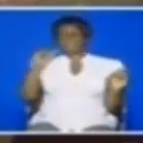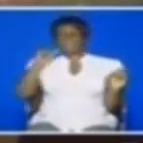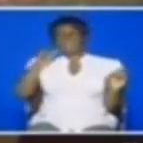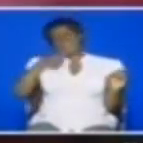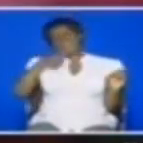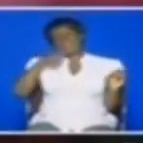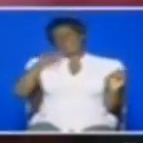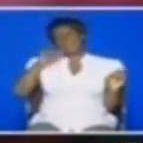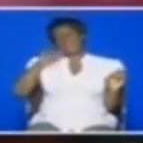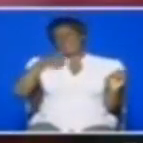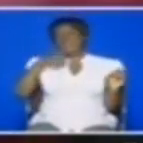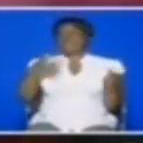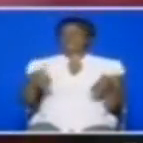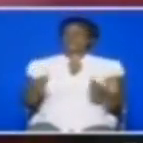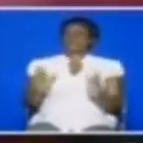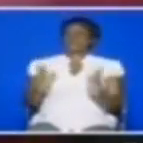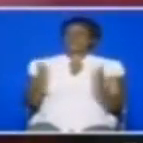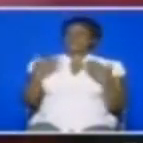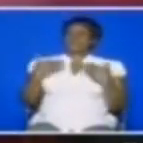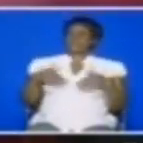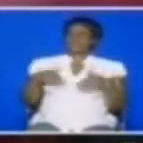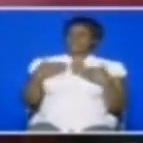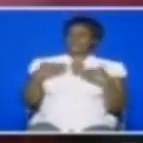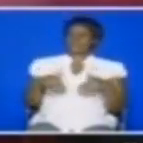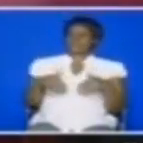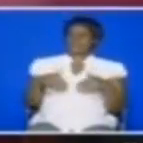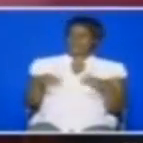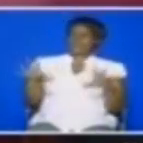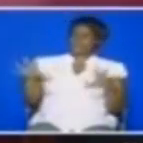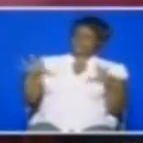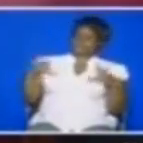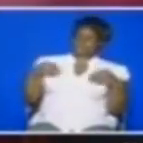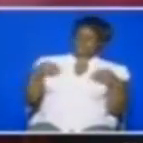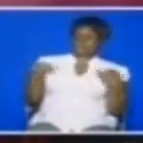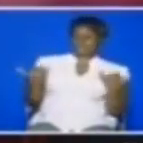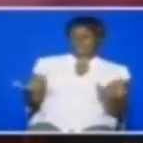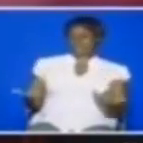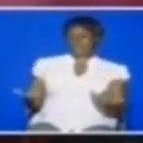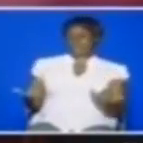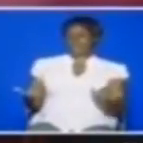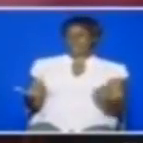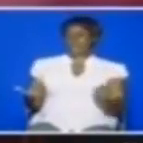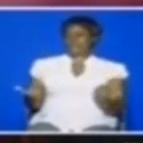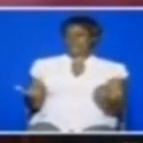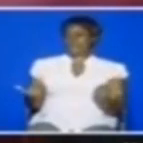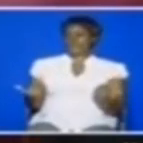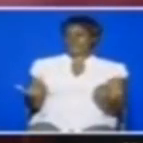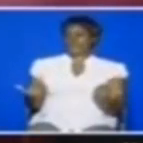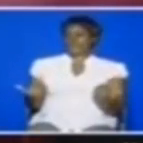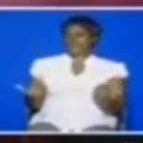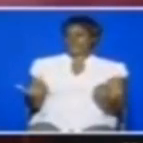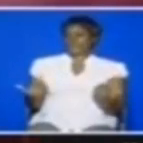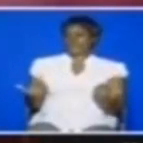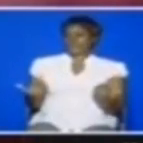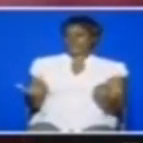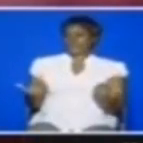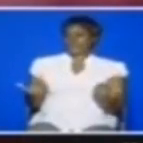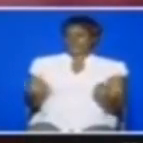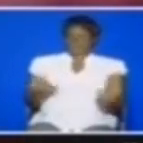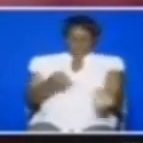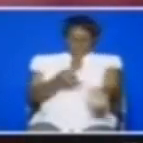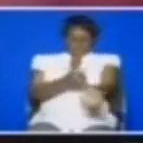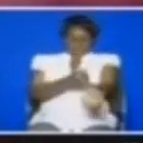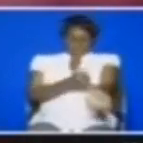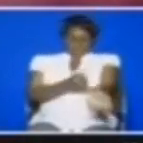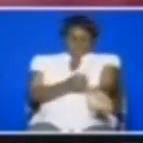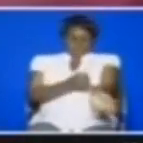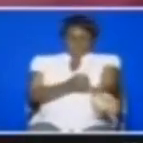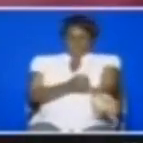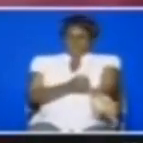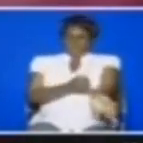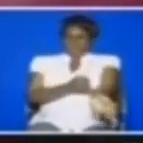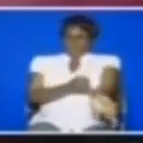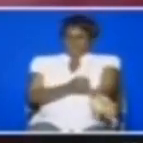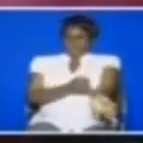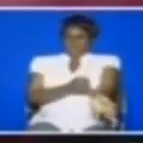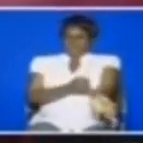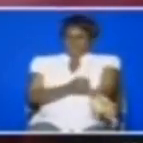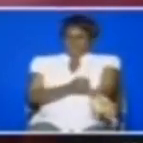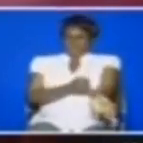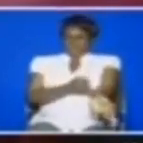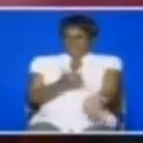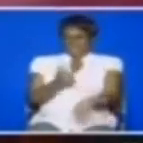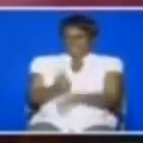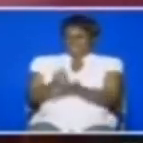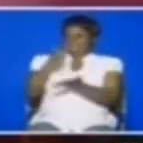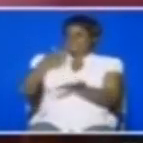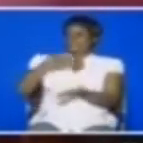nice form of art. At least people want to accept the history of tattoo. And tattoo pays my